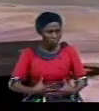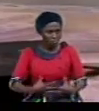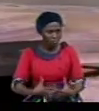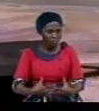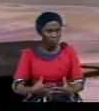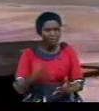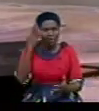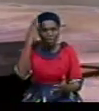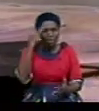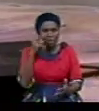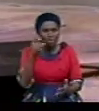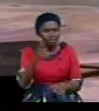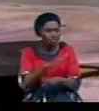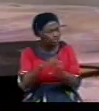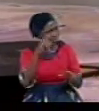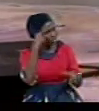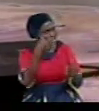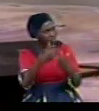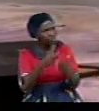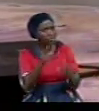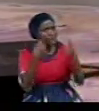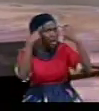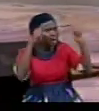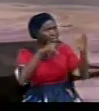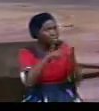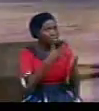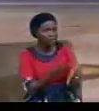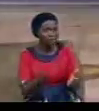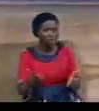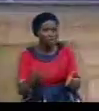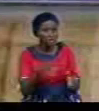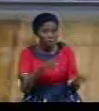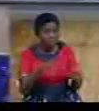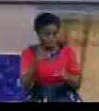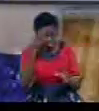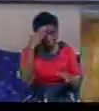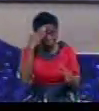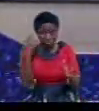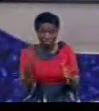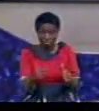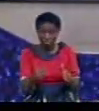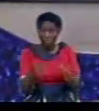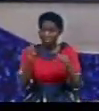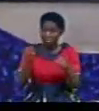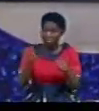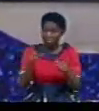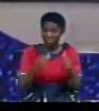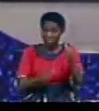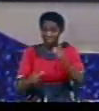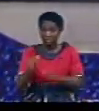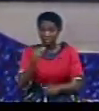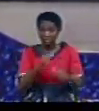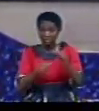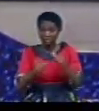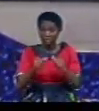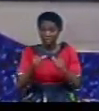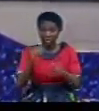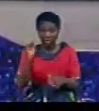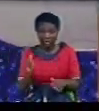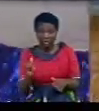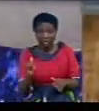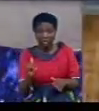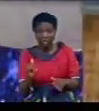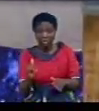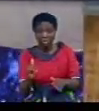know declare all these things do you know the possibility scientifically humanly speaking